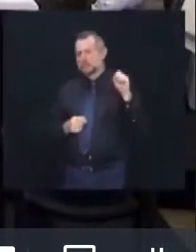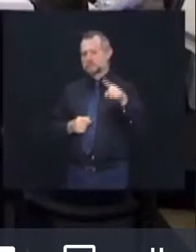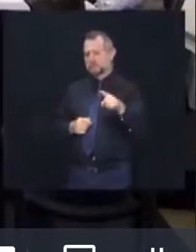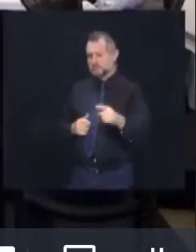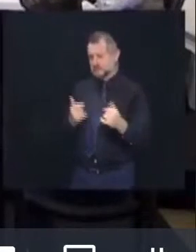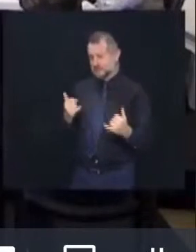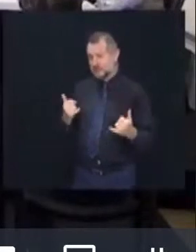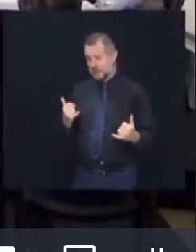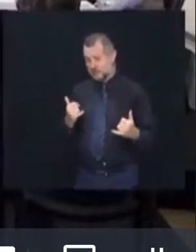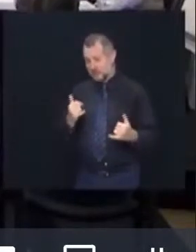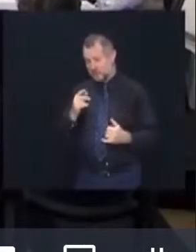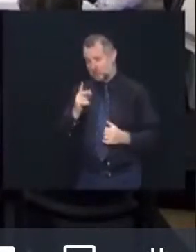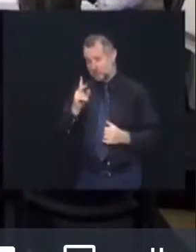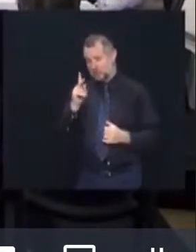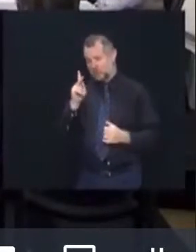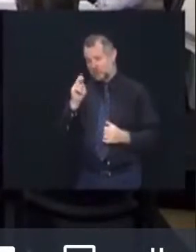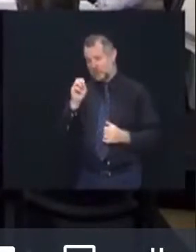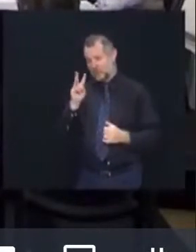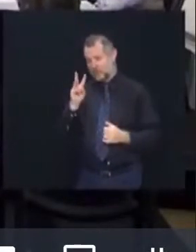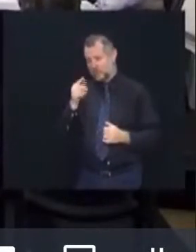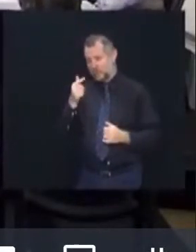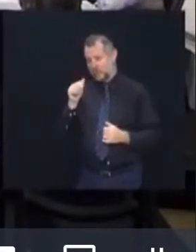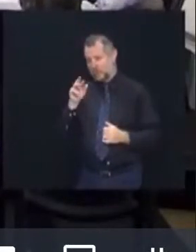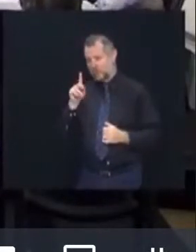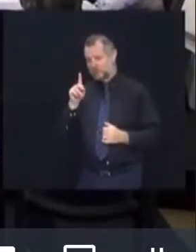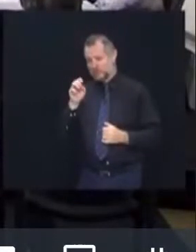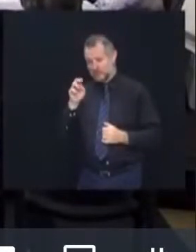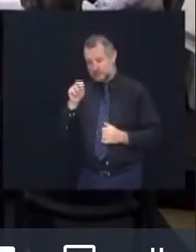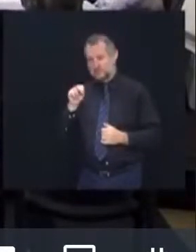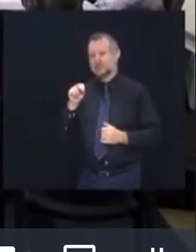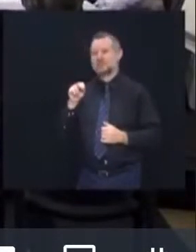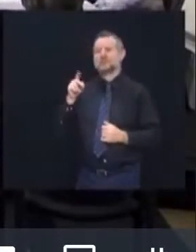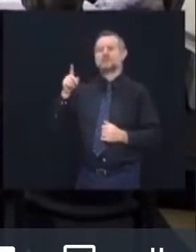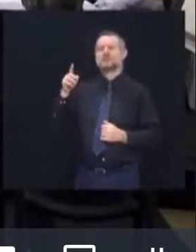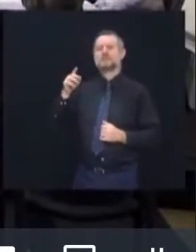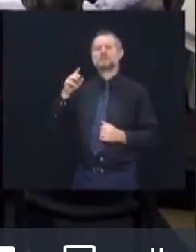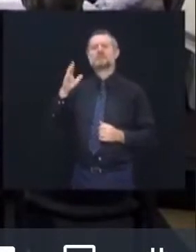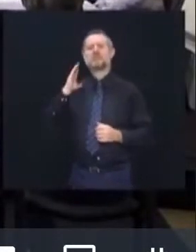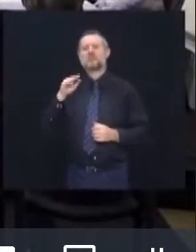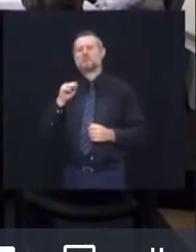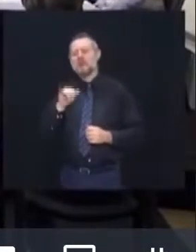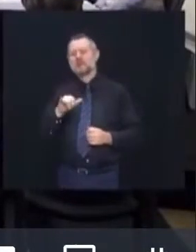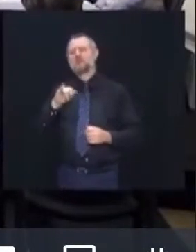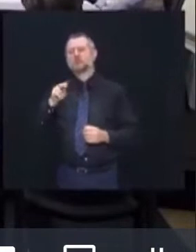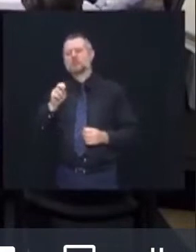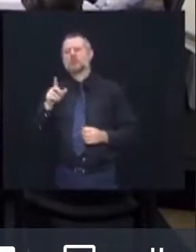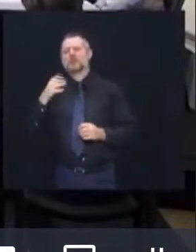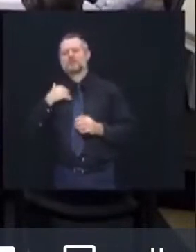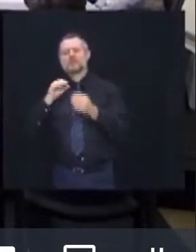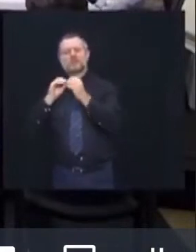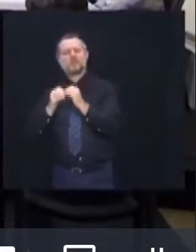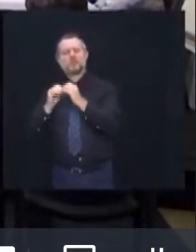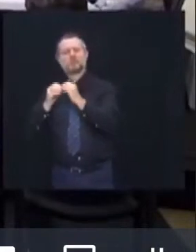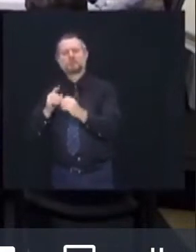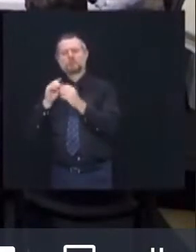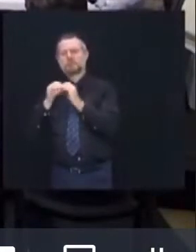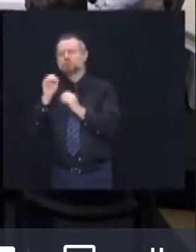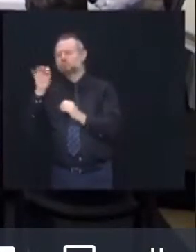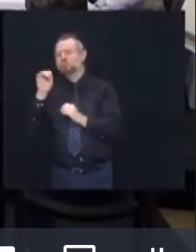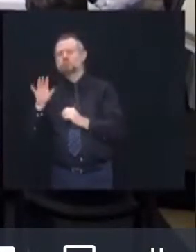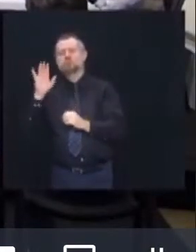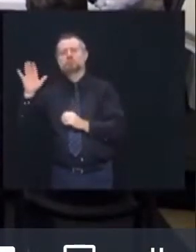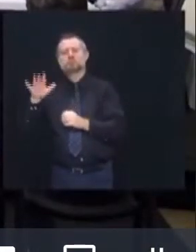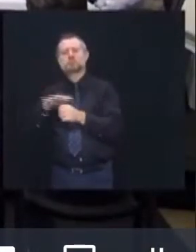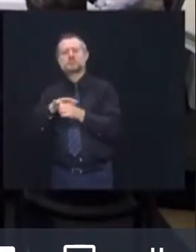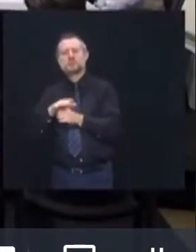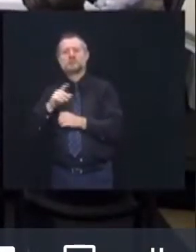you said the numbers were going down. I remember back in May and June, there were specific metrics and thresholds that were laid out to go on to the next stage.